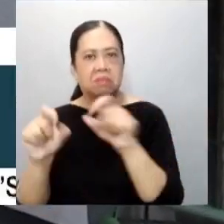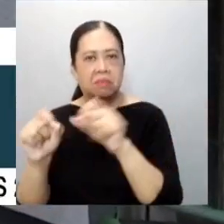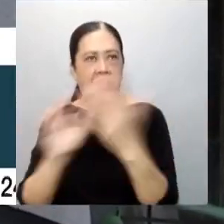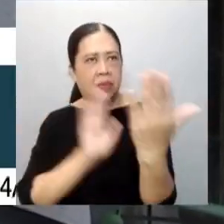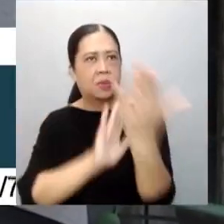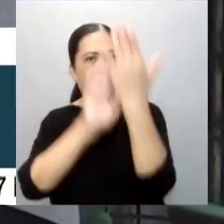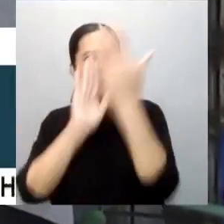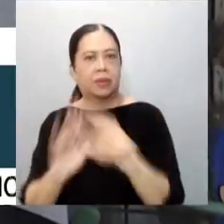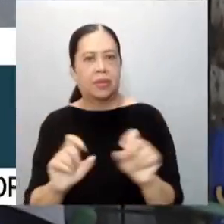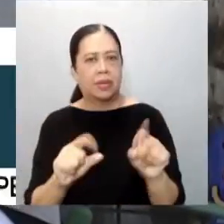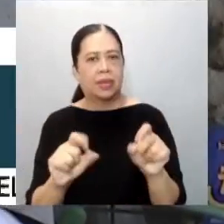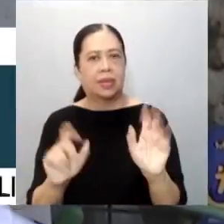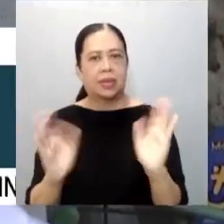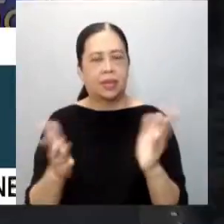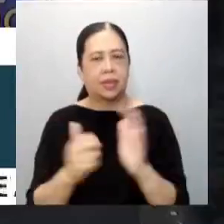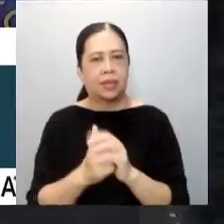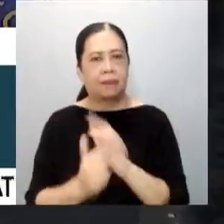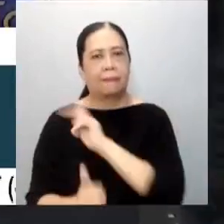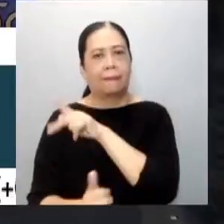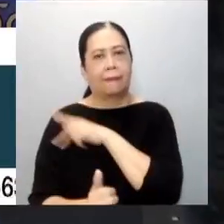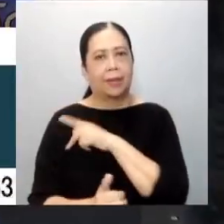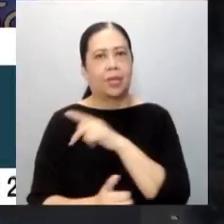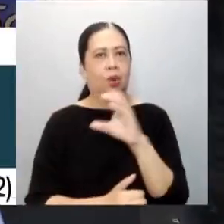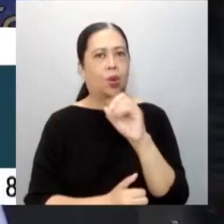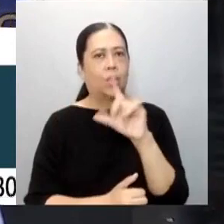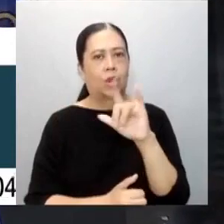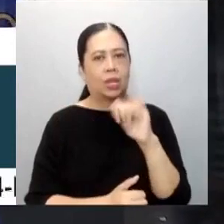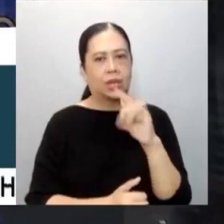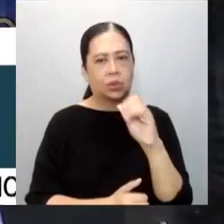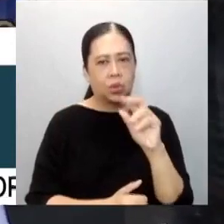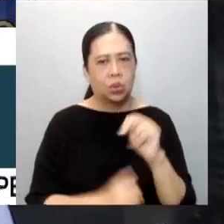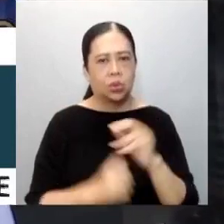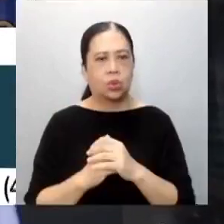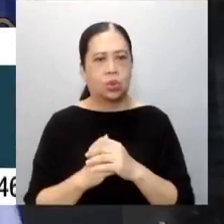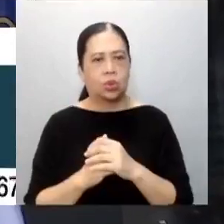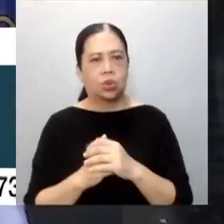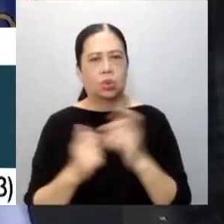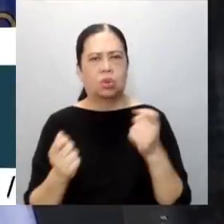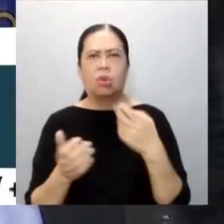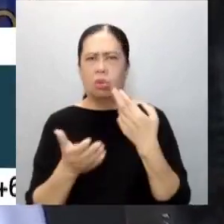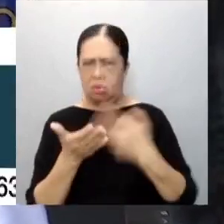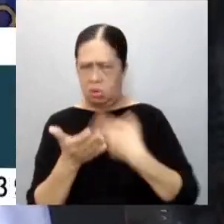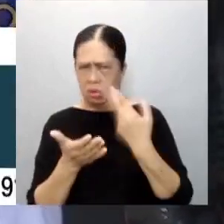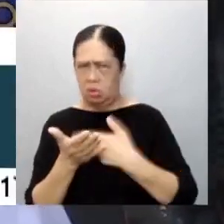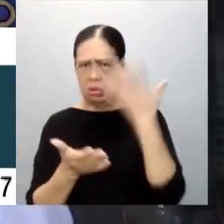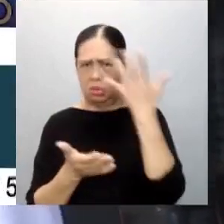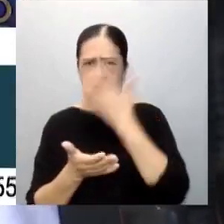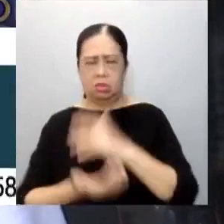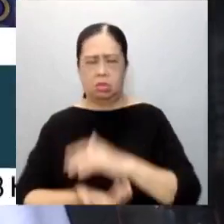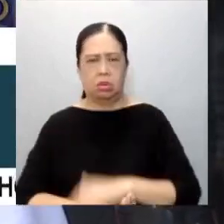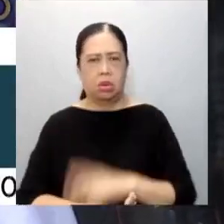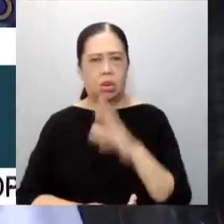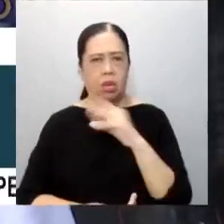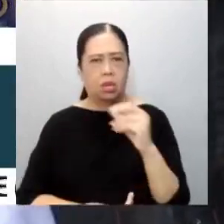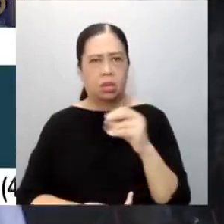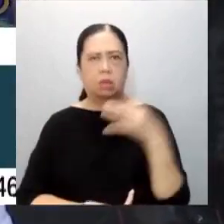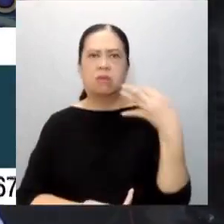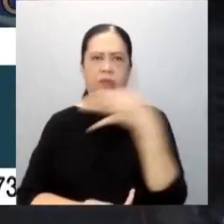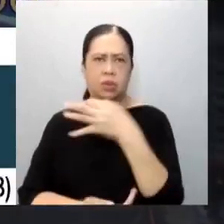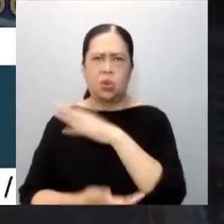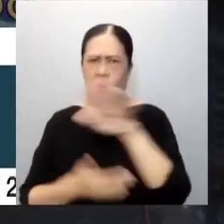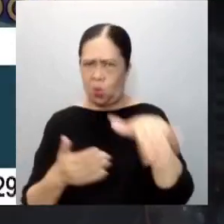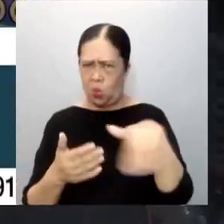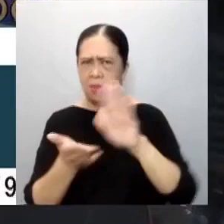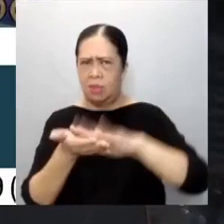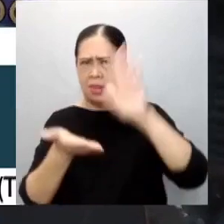parang personal collection. Mas po, yung bigas po. Tsaka yung isda, lahat naman po tumaas,